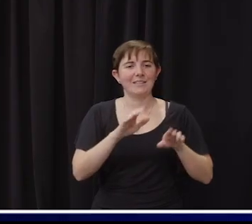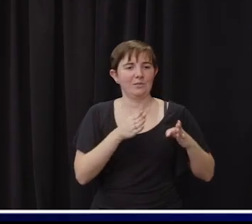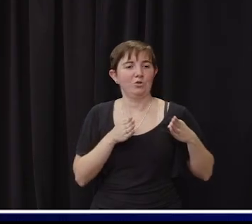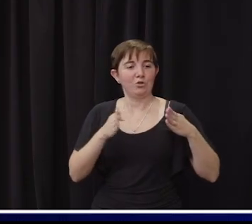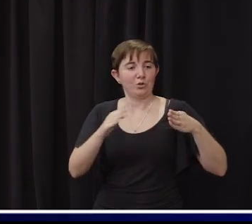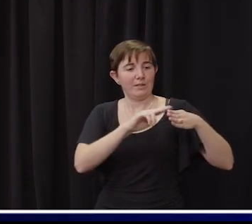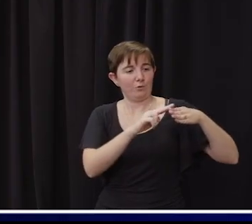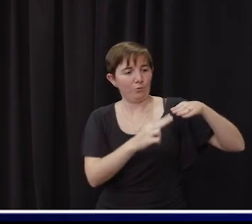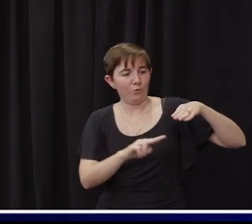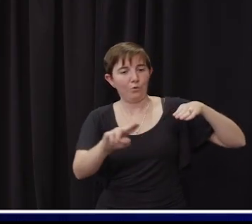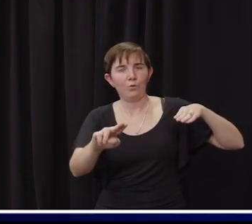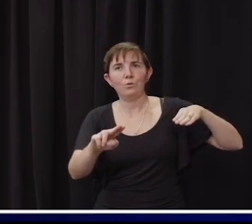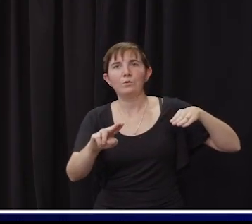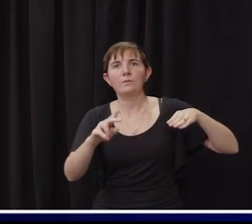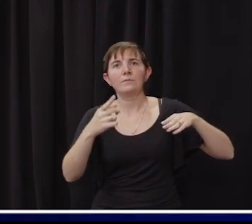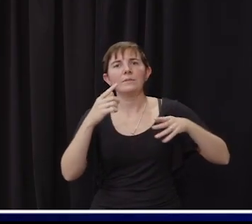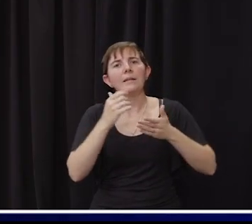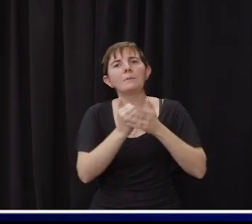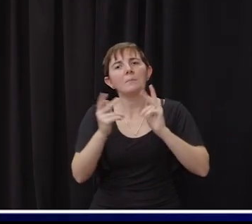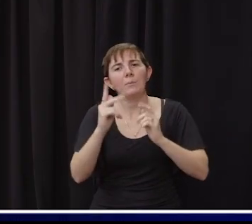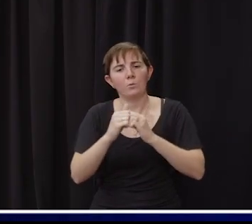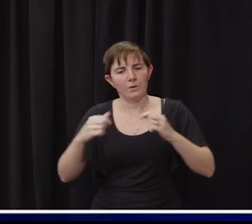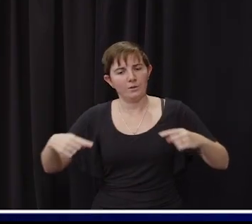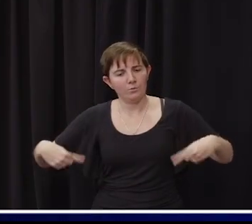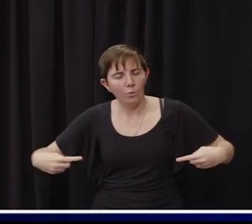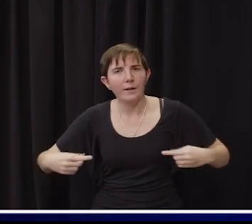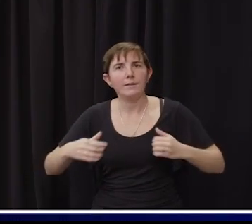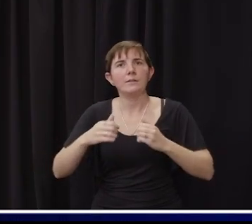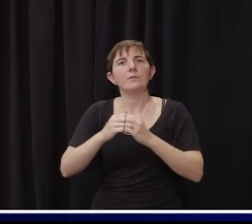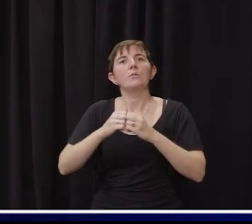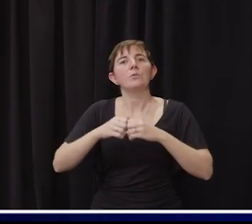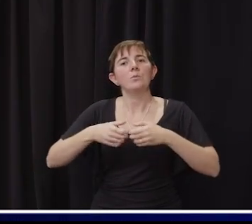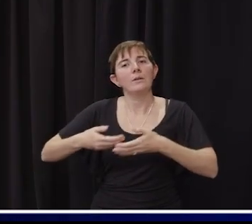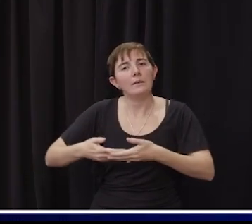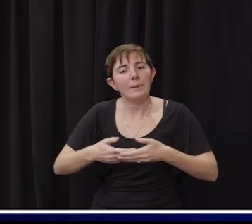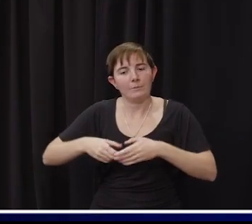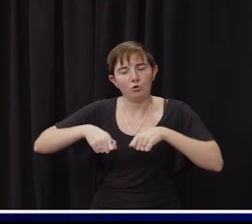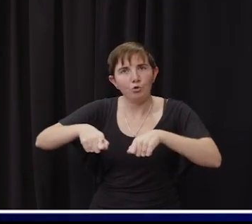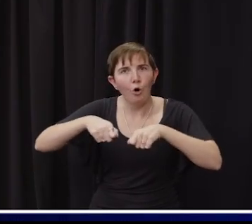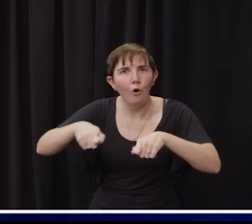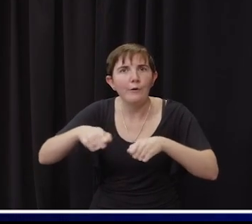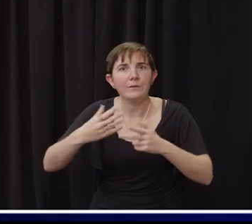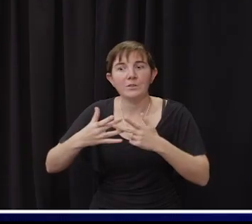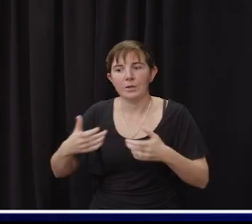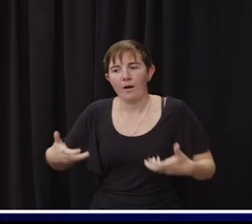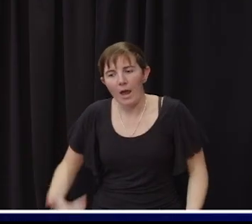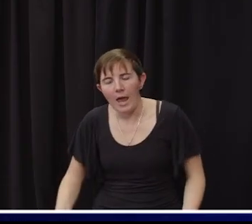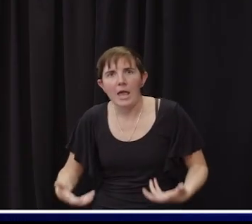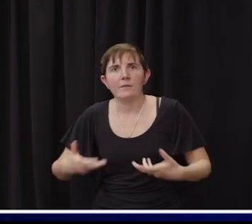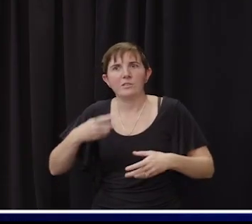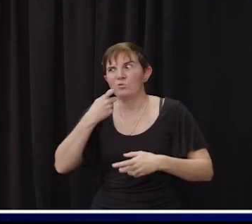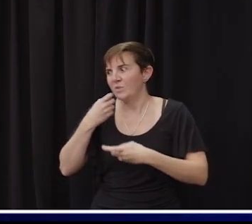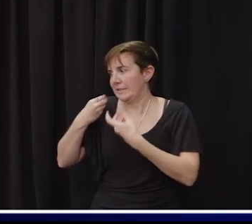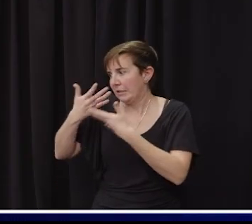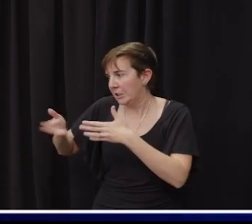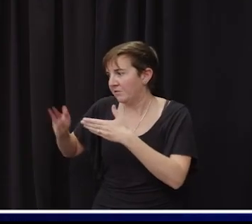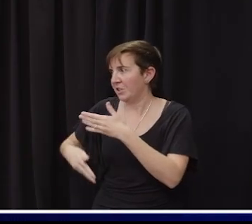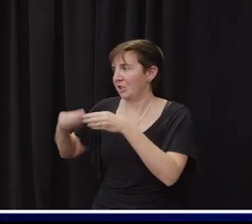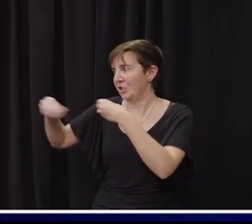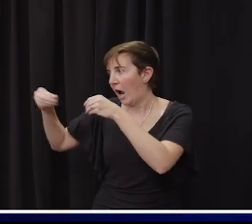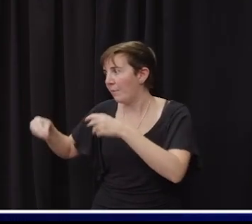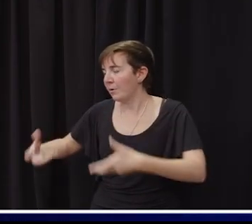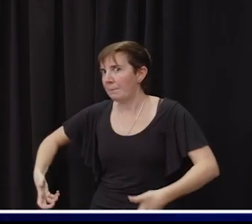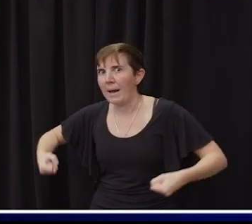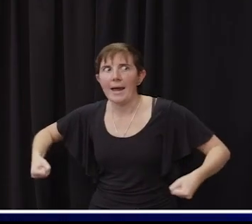helps people with strollers, helps people that walk a little slow. Maybe you've got heavy shopping bags. So these things that